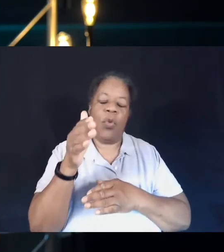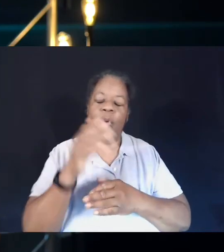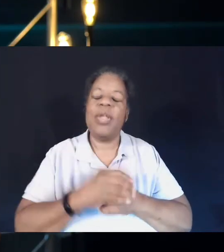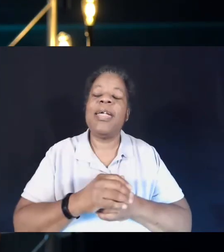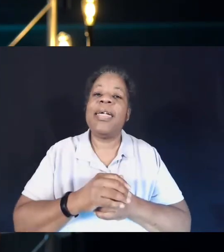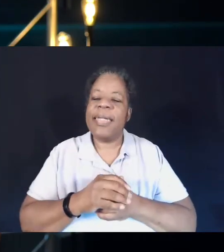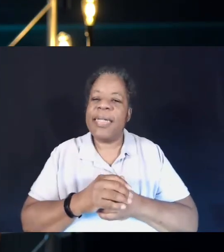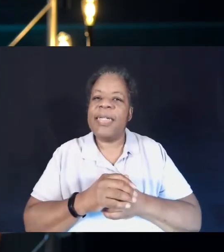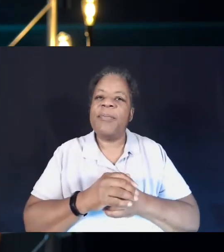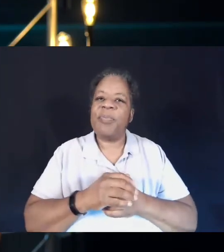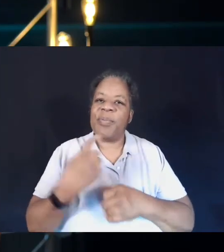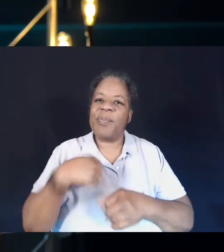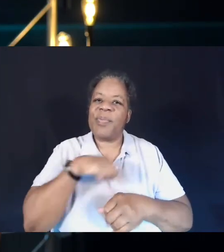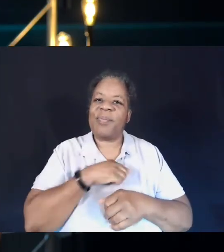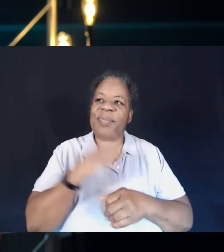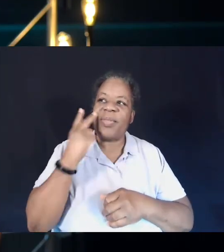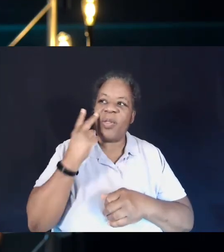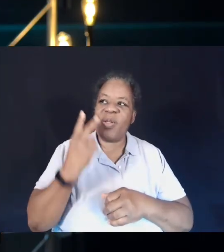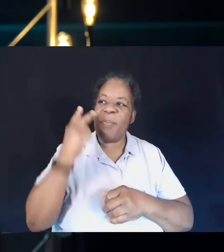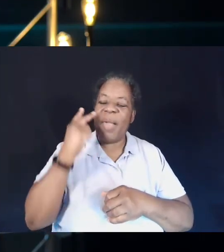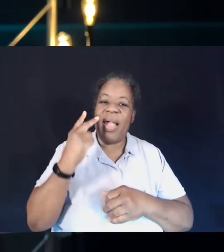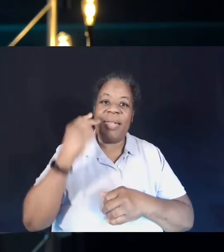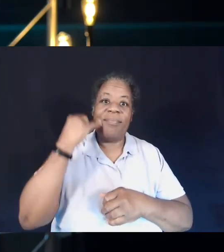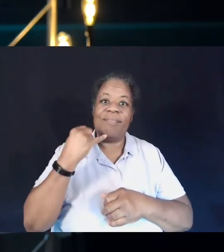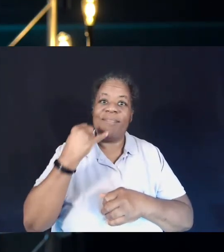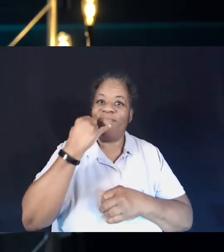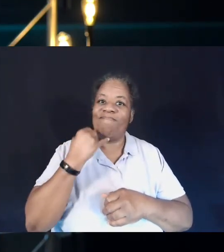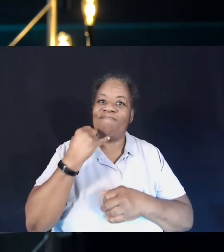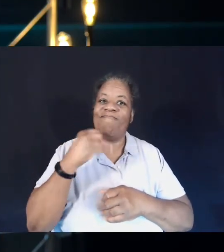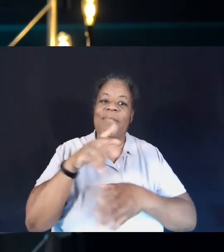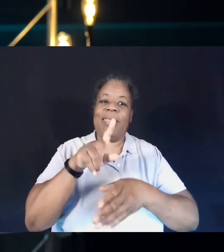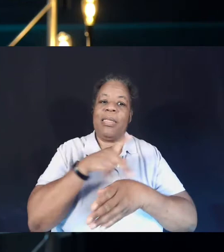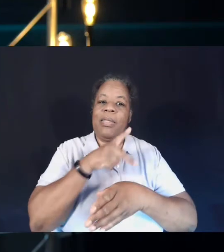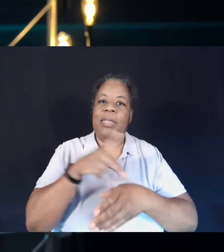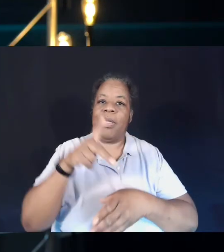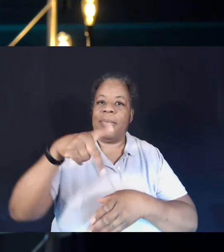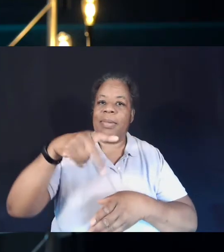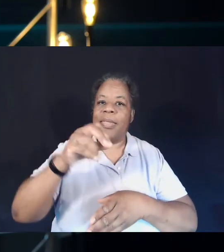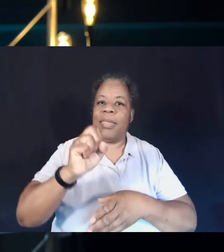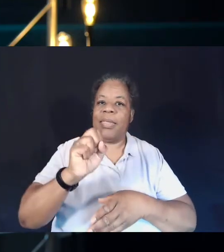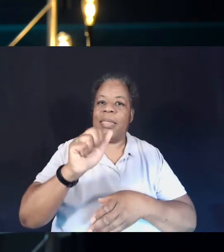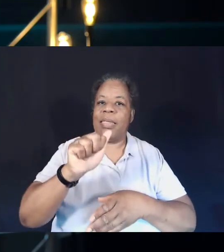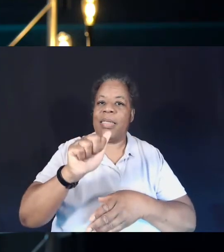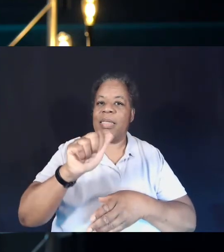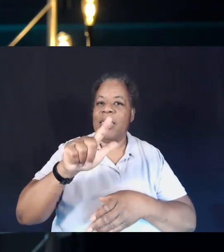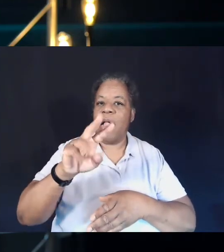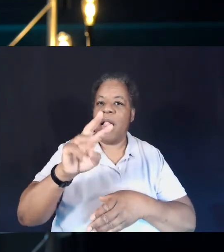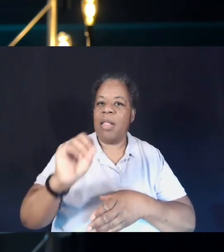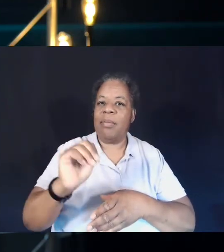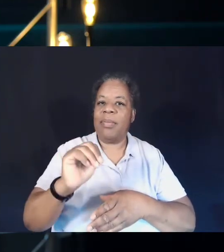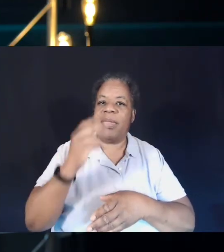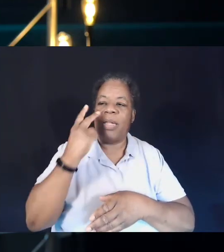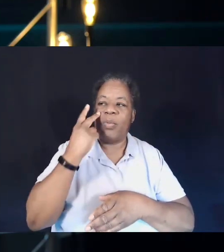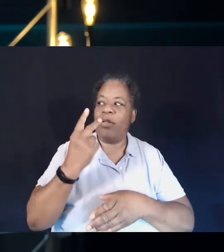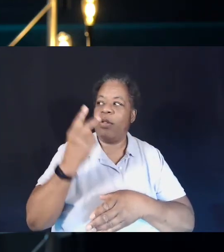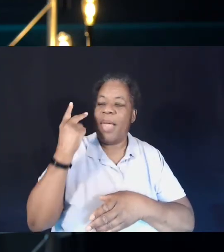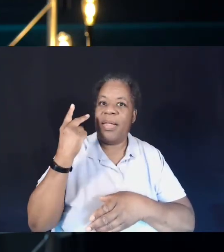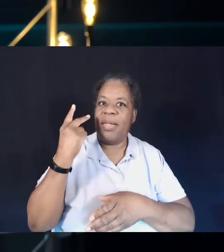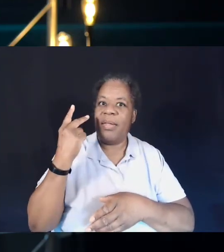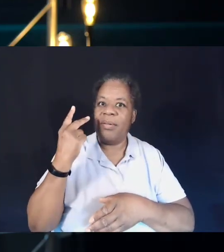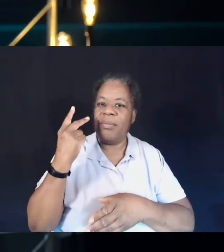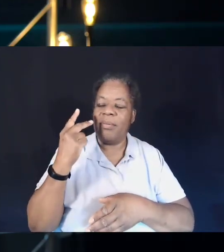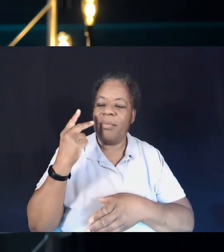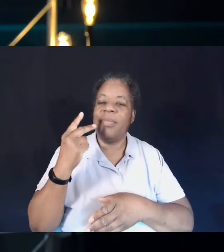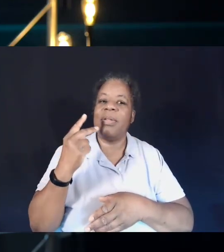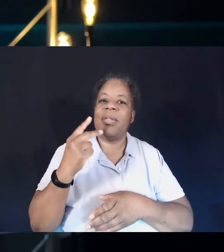looking back at the ancient Israelite Psalms as we examine our hearts through that lens. And as we do all of this, we're going to ask this